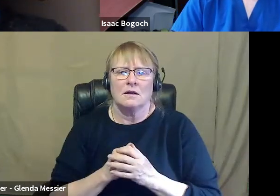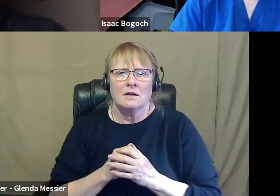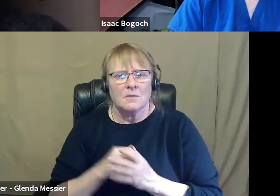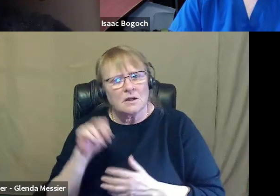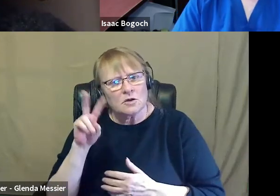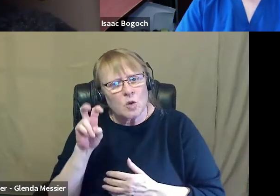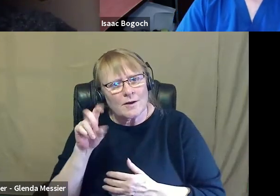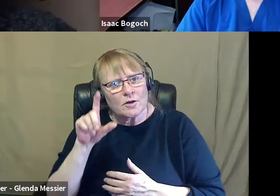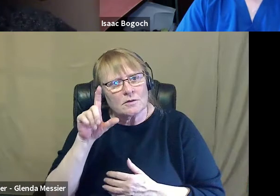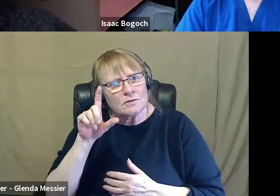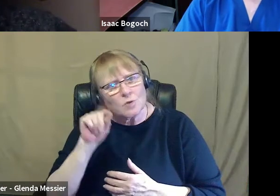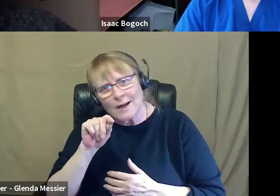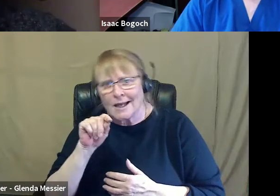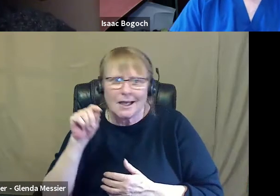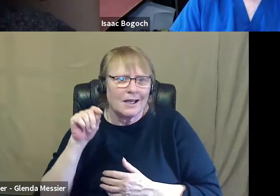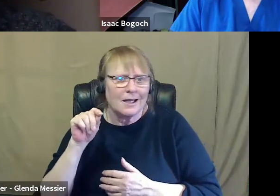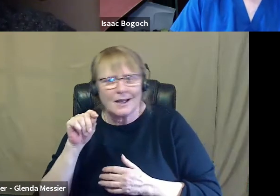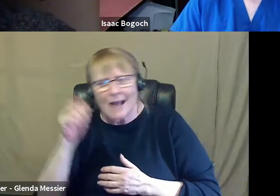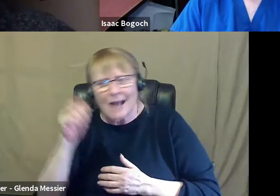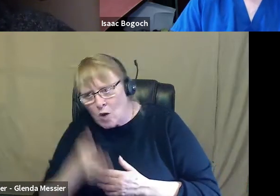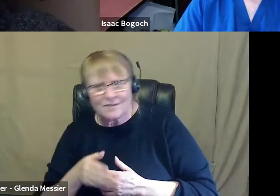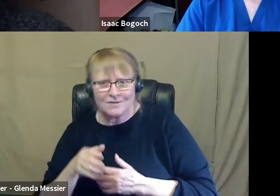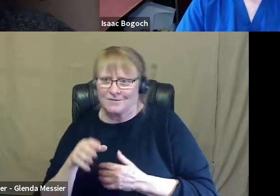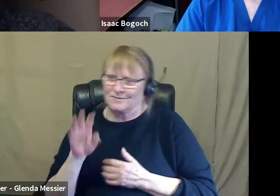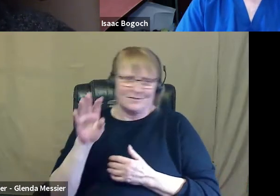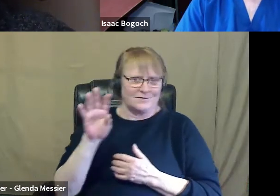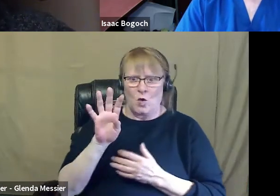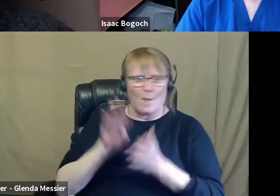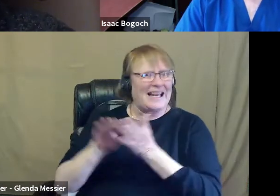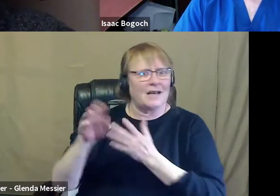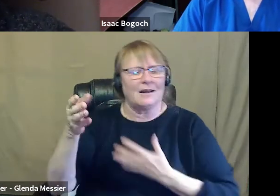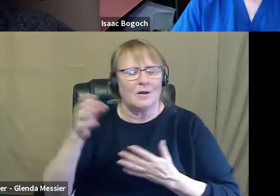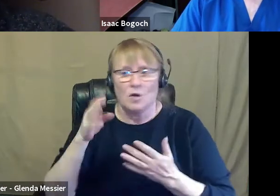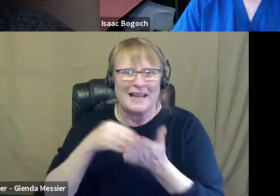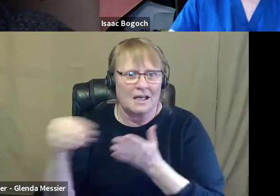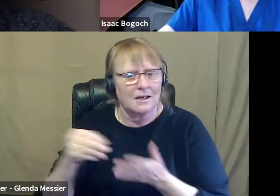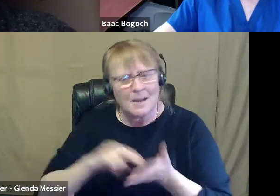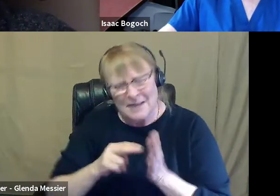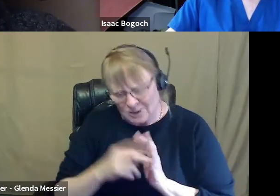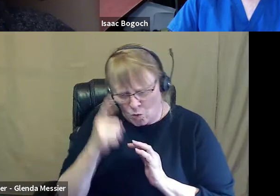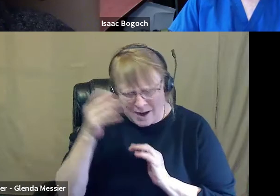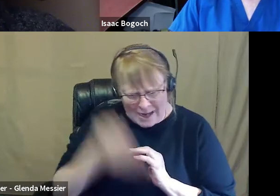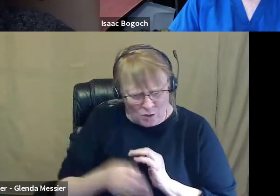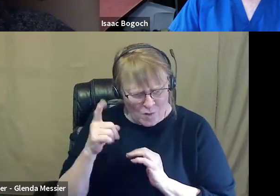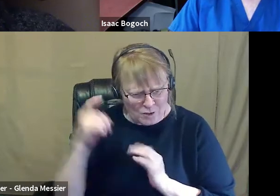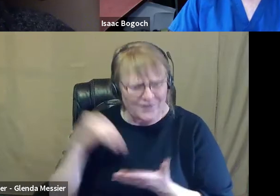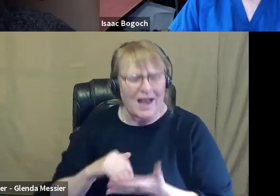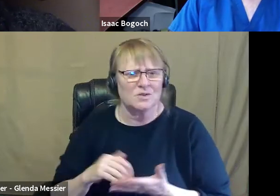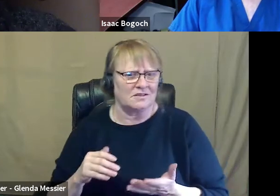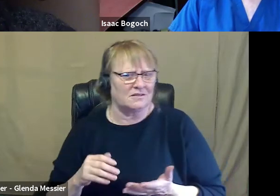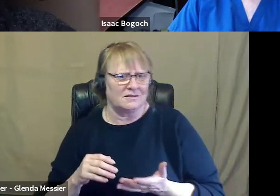cases in 34 million people, it's about 1 in 100 to 1 in 200,000 people. I think that's the highest number that I'm